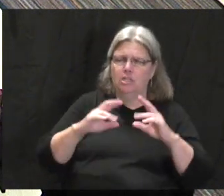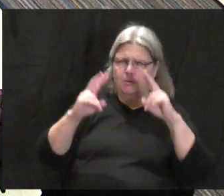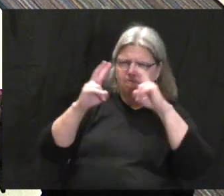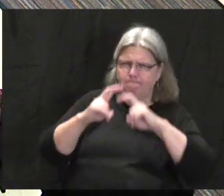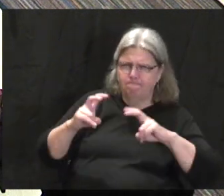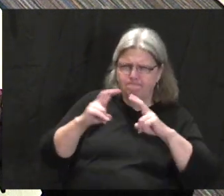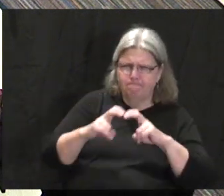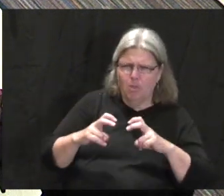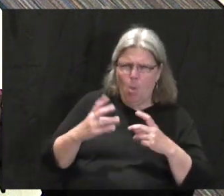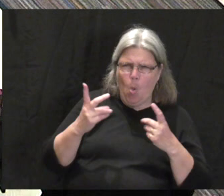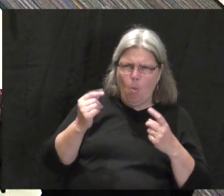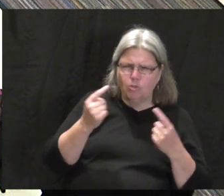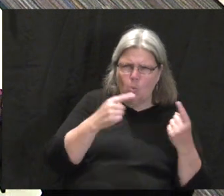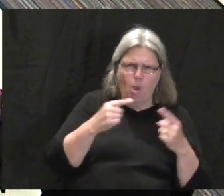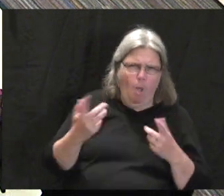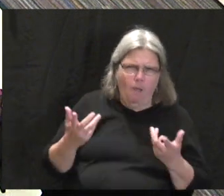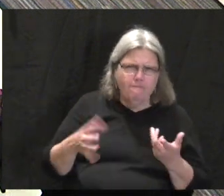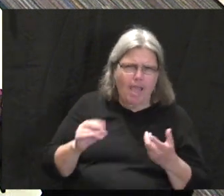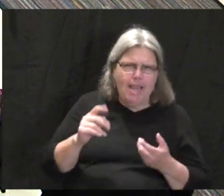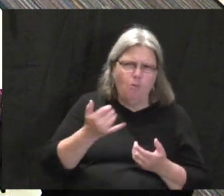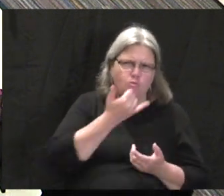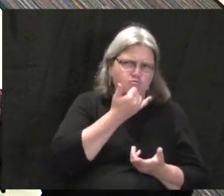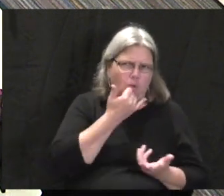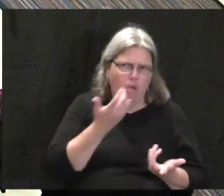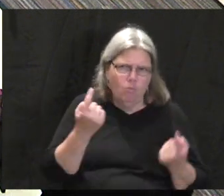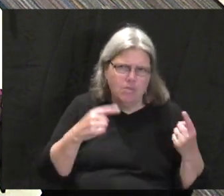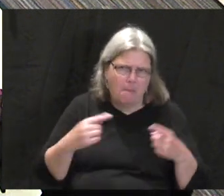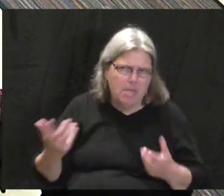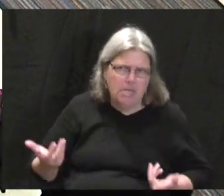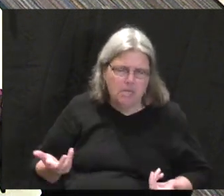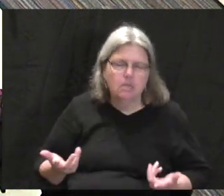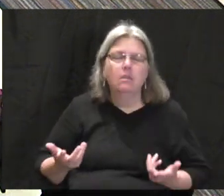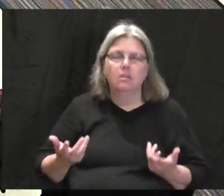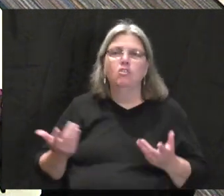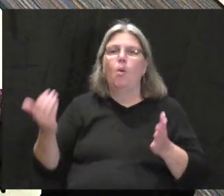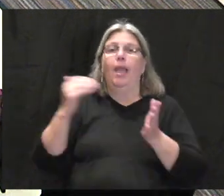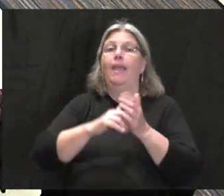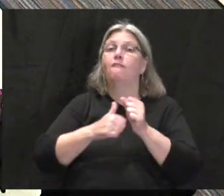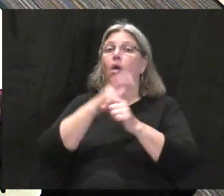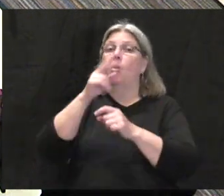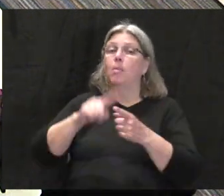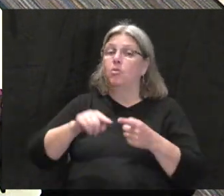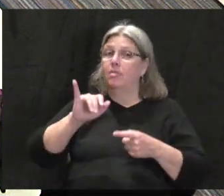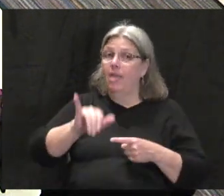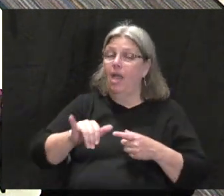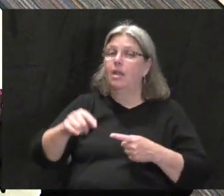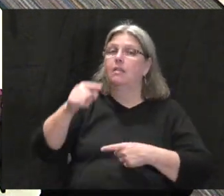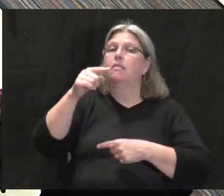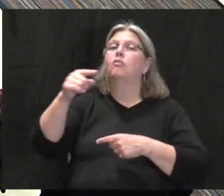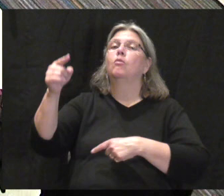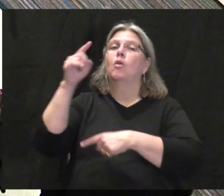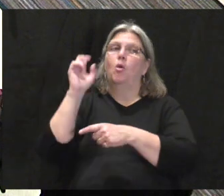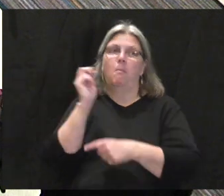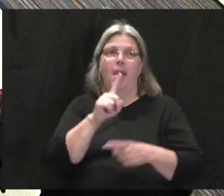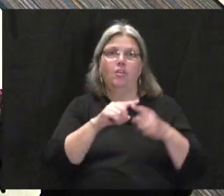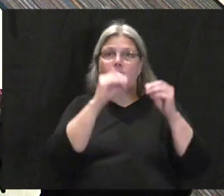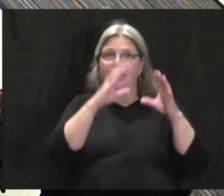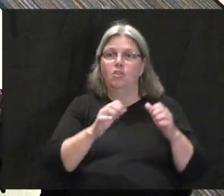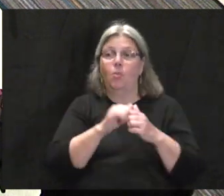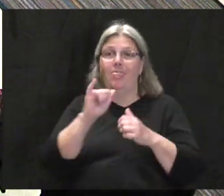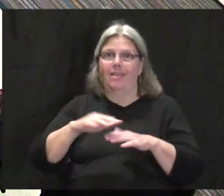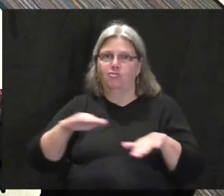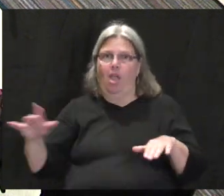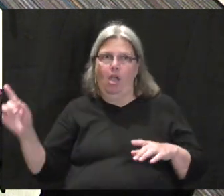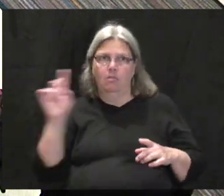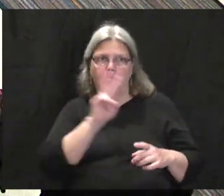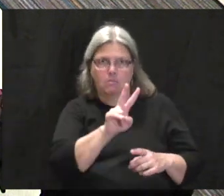a conversation. And again, it's just to develop more and more understanding. So while we didn't get into necessarily